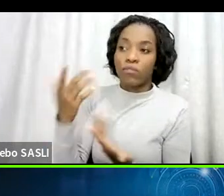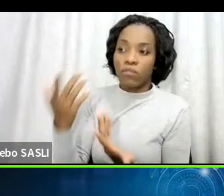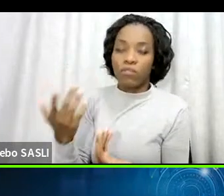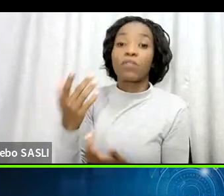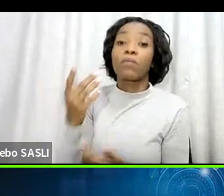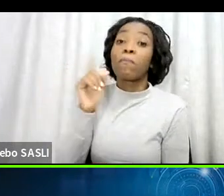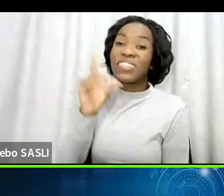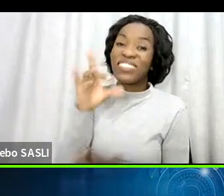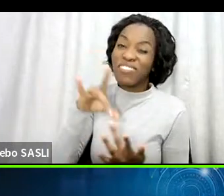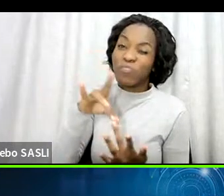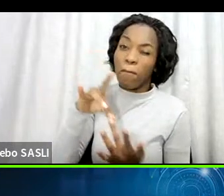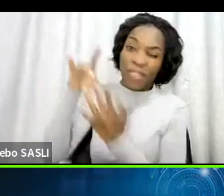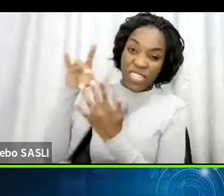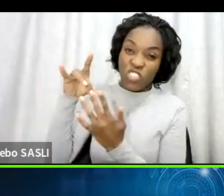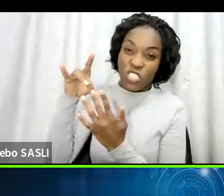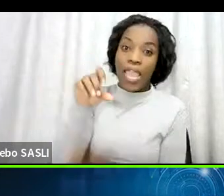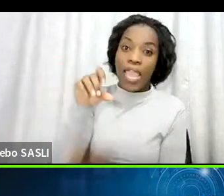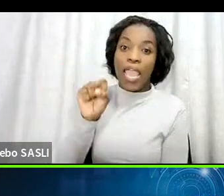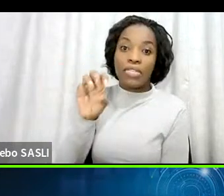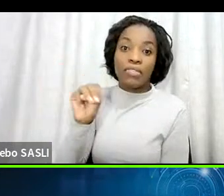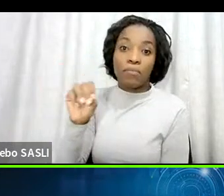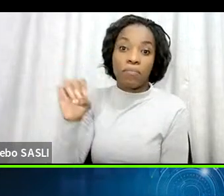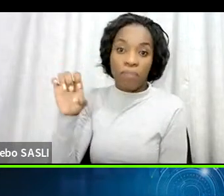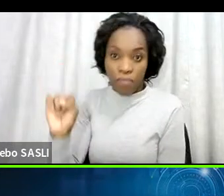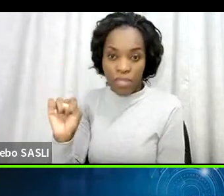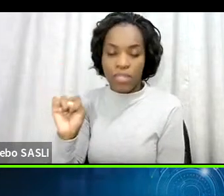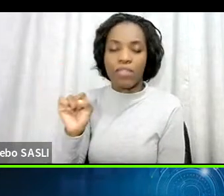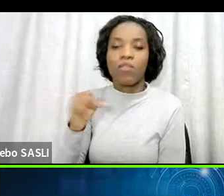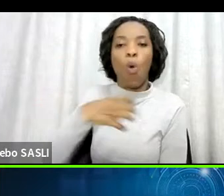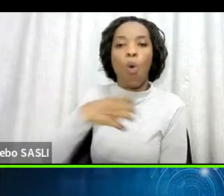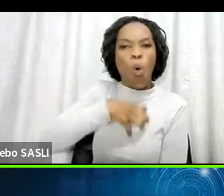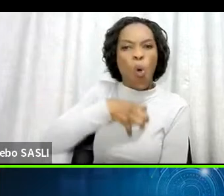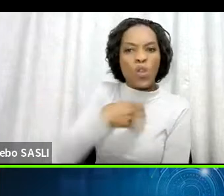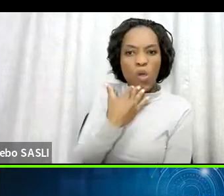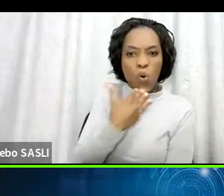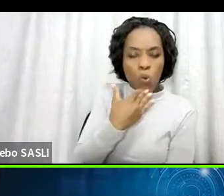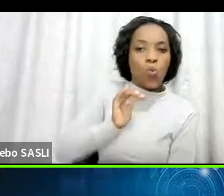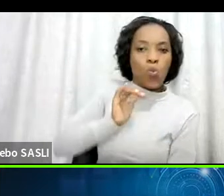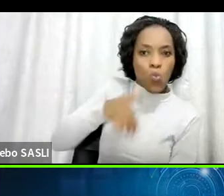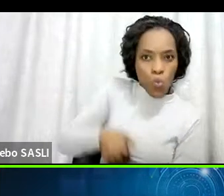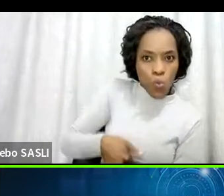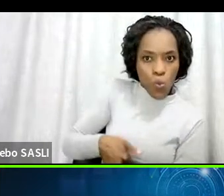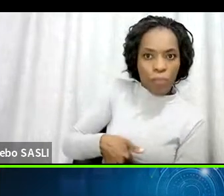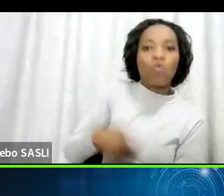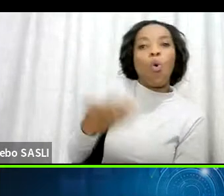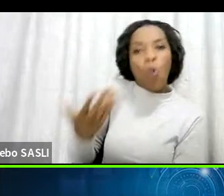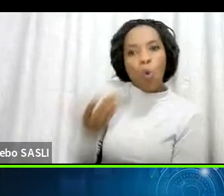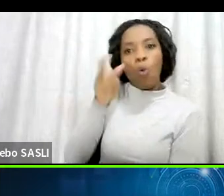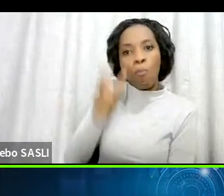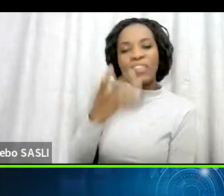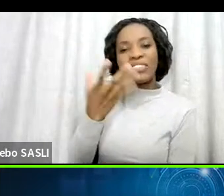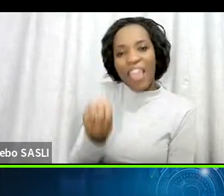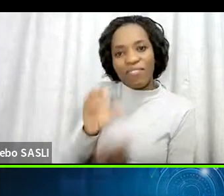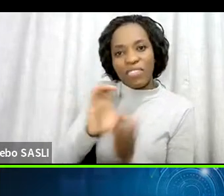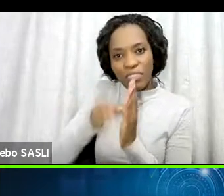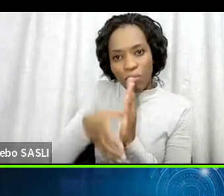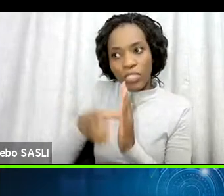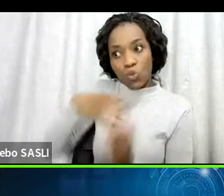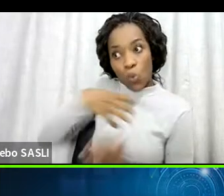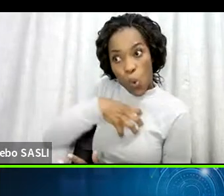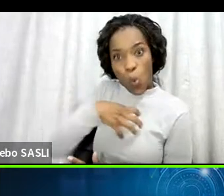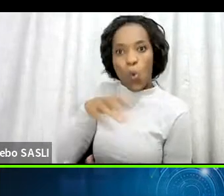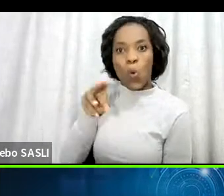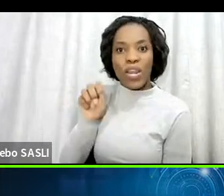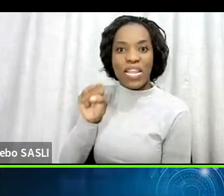that are owned by the vulnerable groups, which tend to be women and persons with disabilities, to ensure